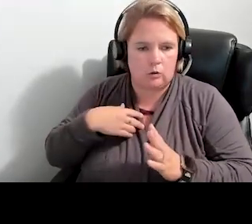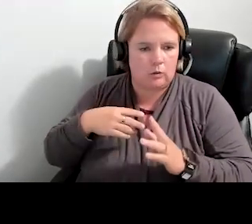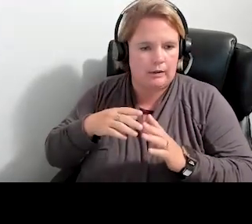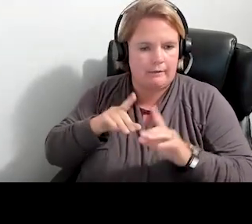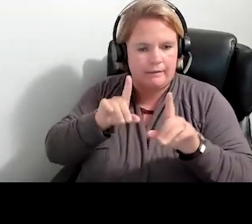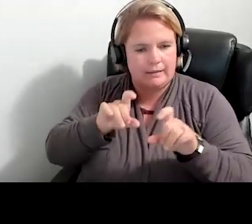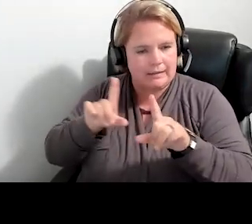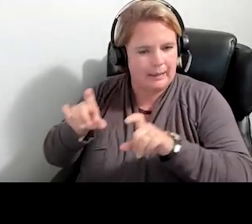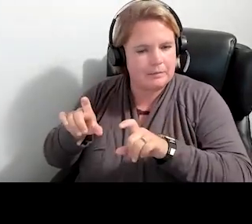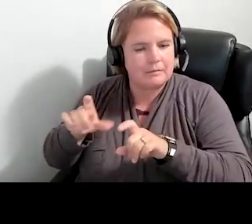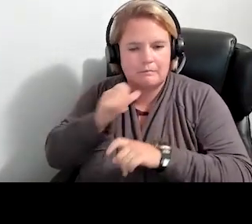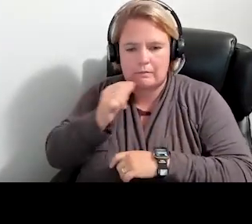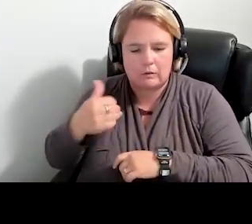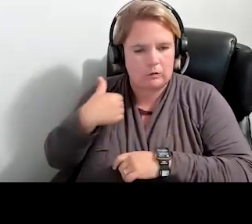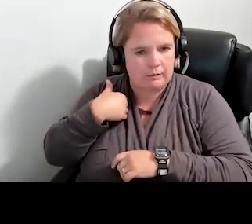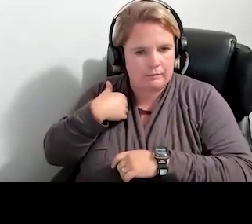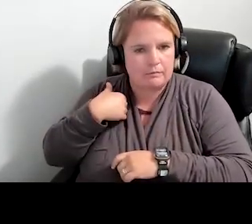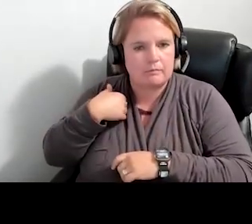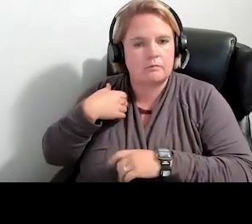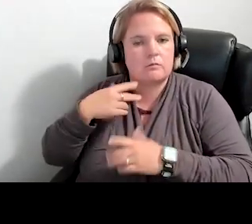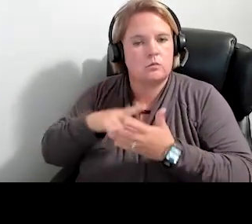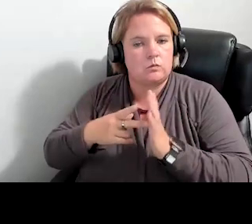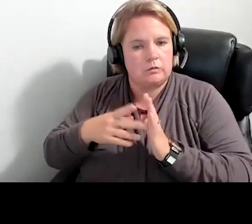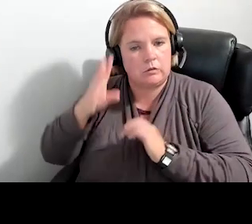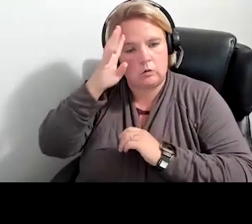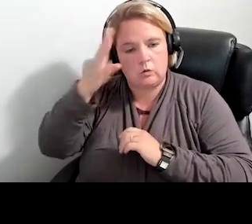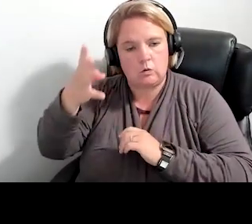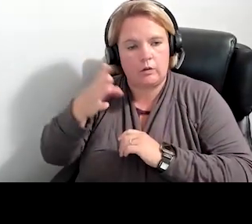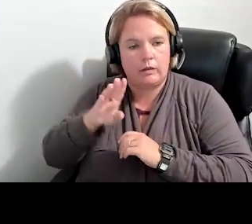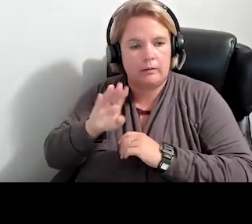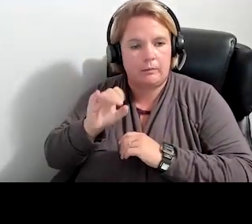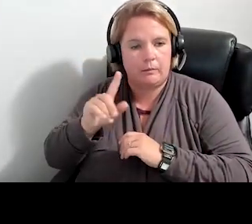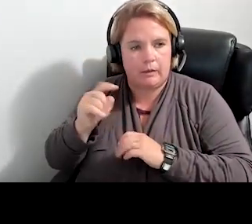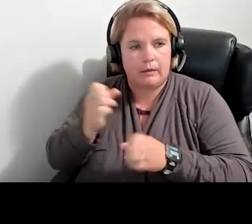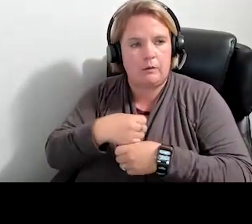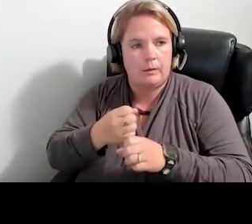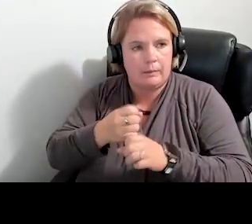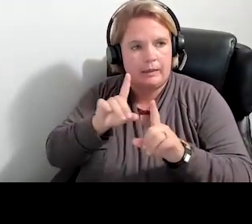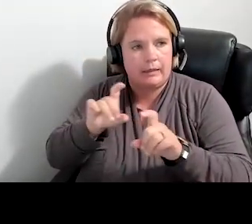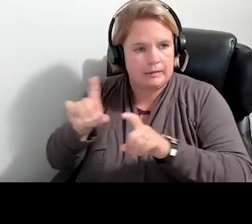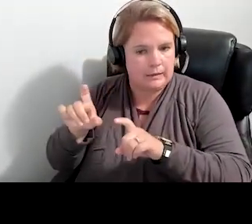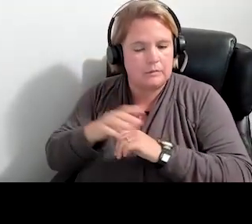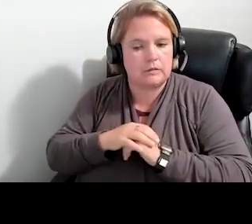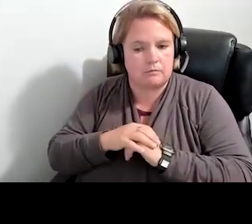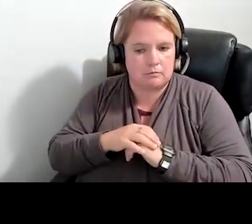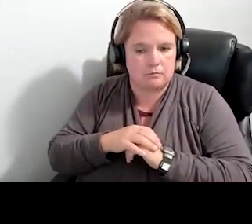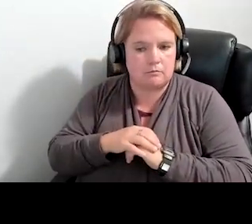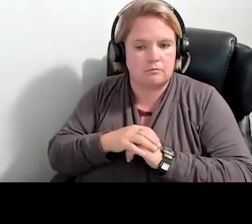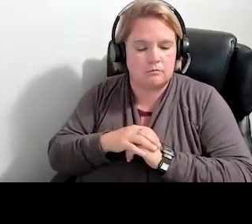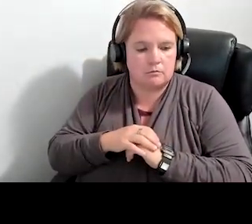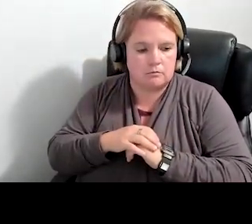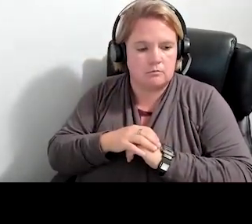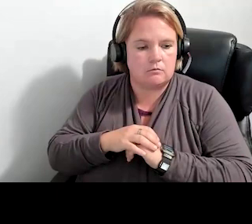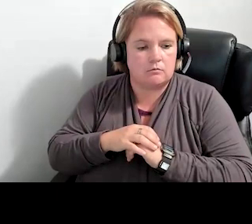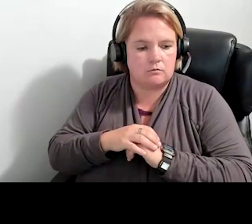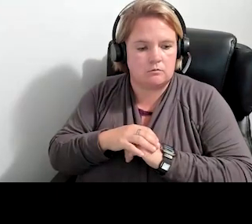So I created a bot that will create exams. How do I do that? Again, the